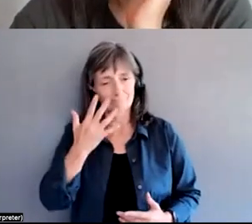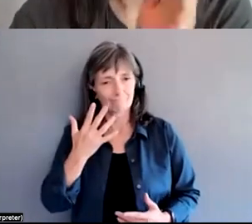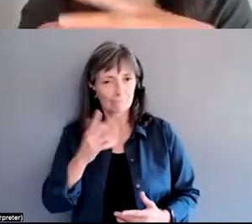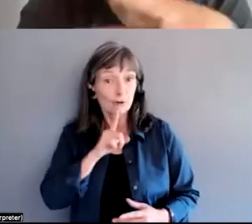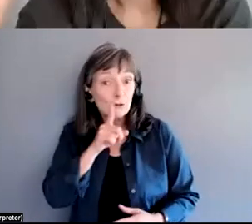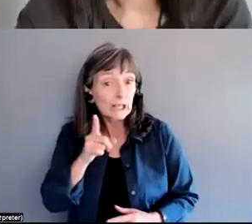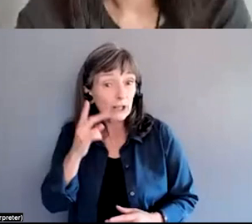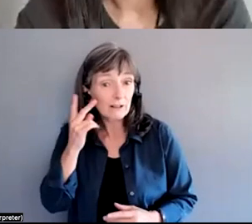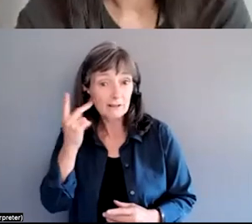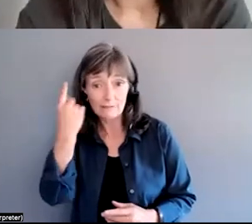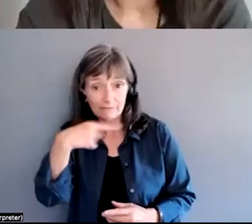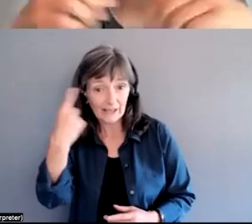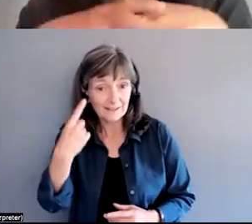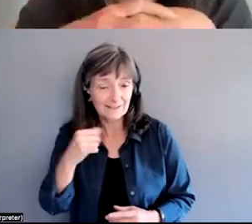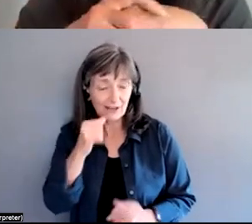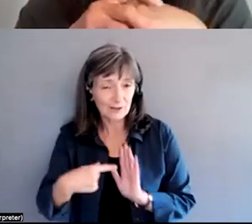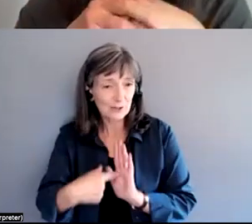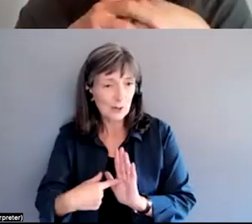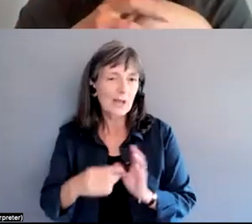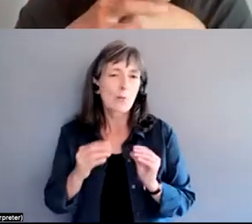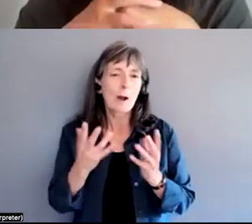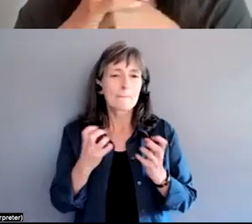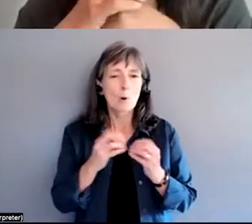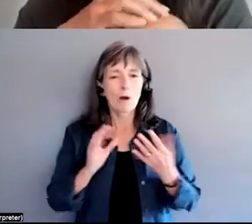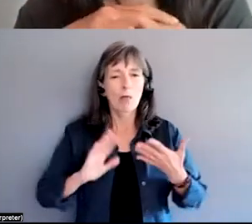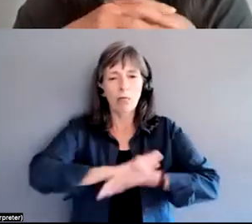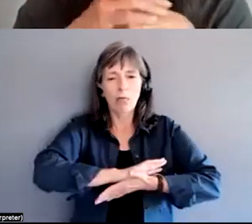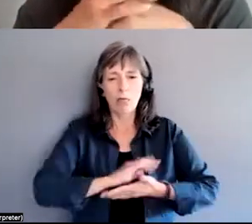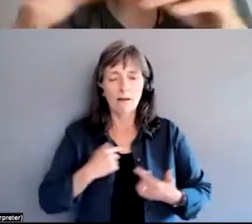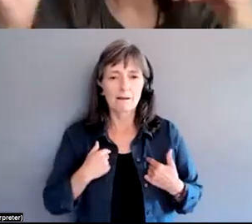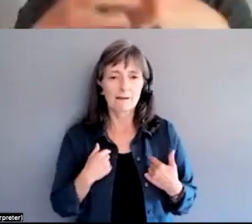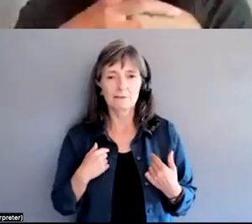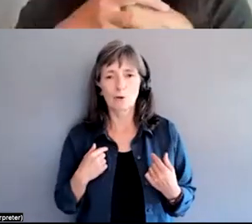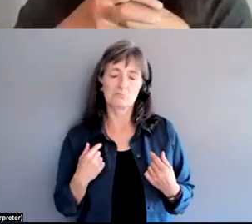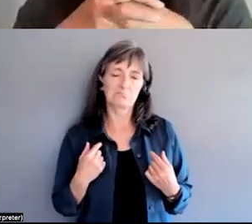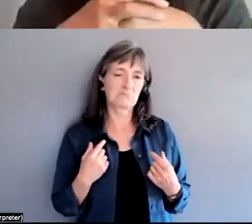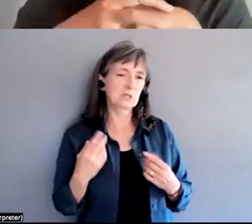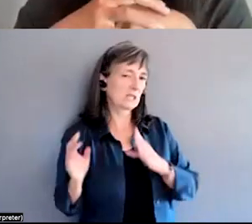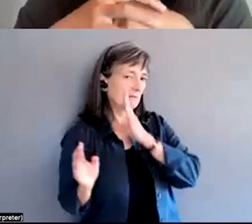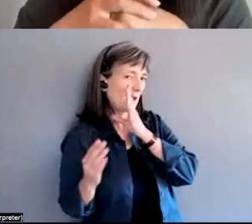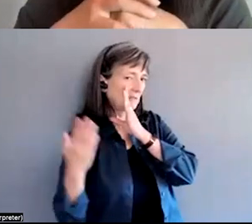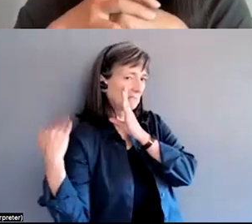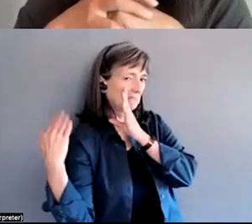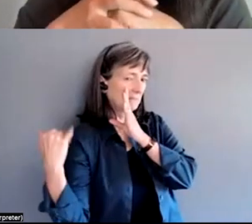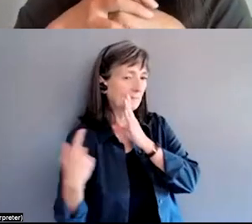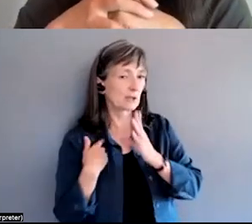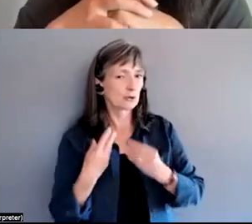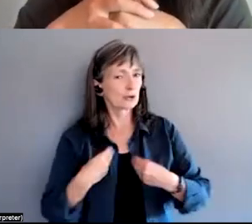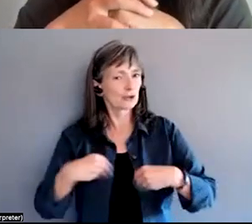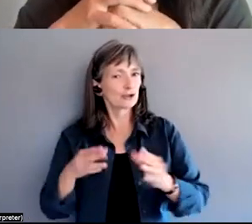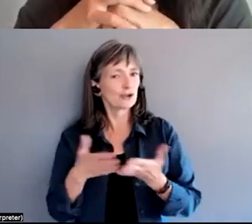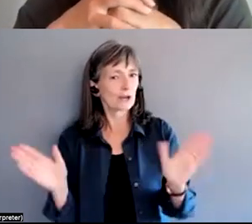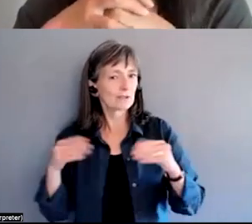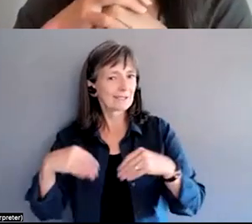sell to the general, like most population of readership, but, you know, it wasn't doing